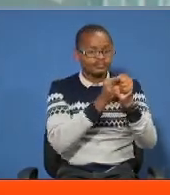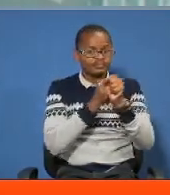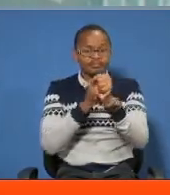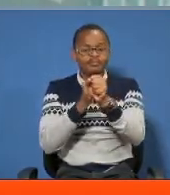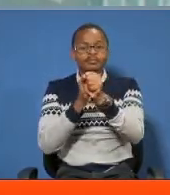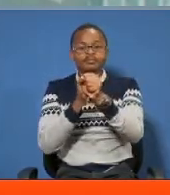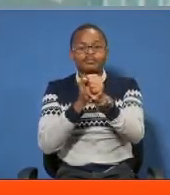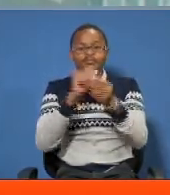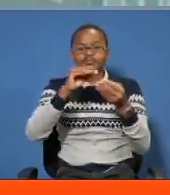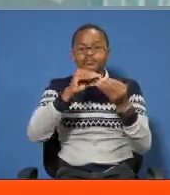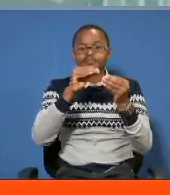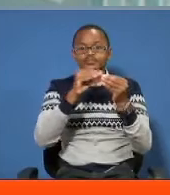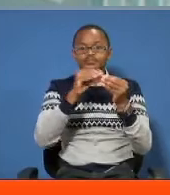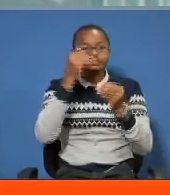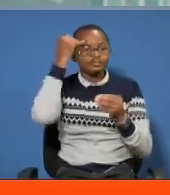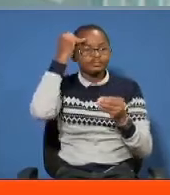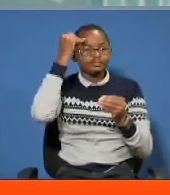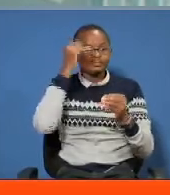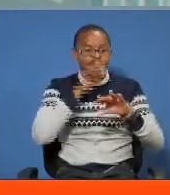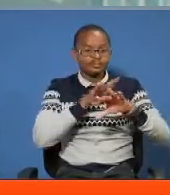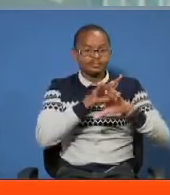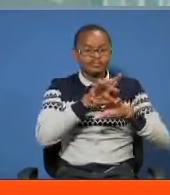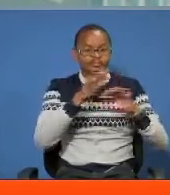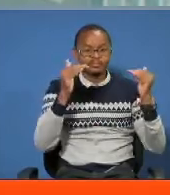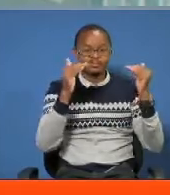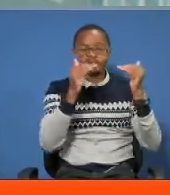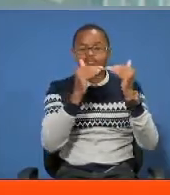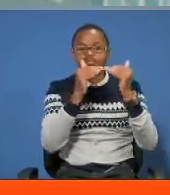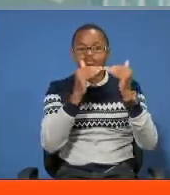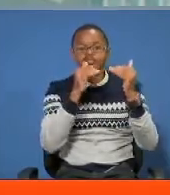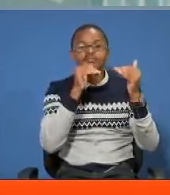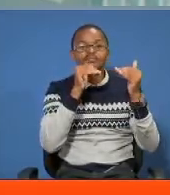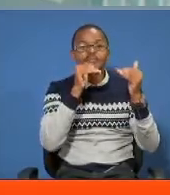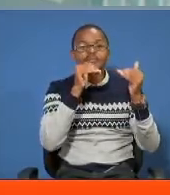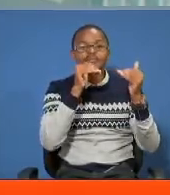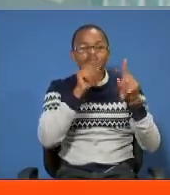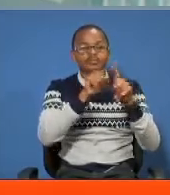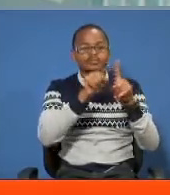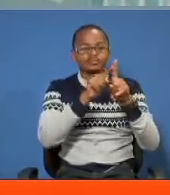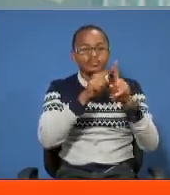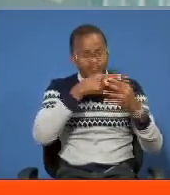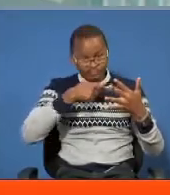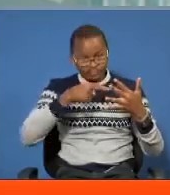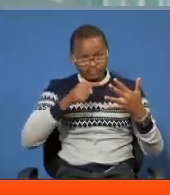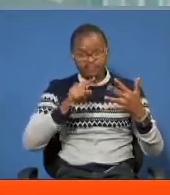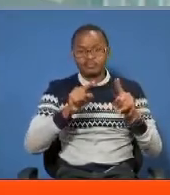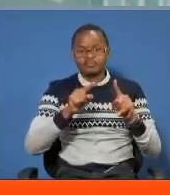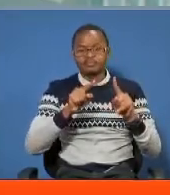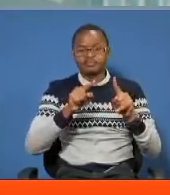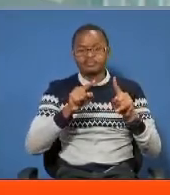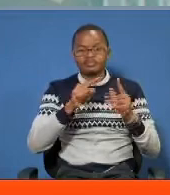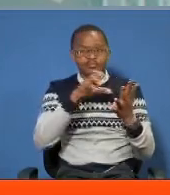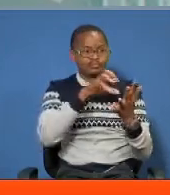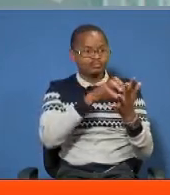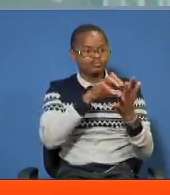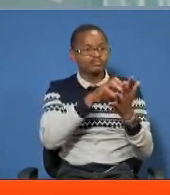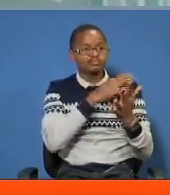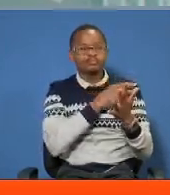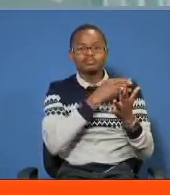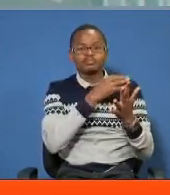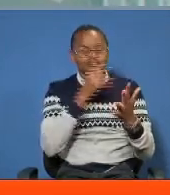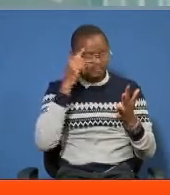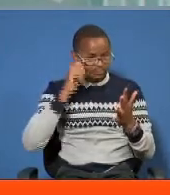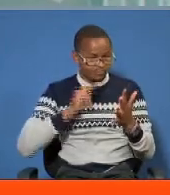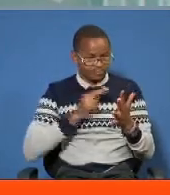that it supports innovative ideas at early stage, so to speak. Testing, validating, and improving concepts and so